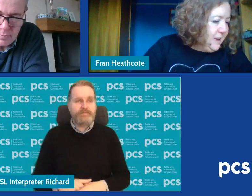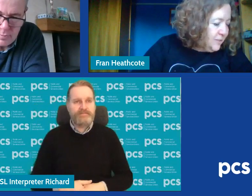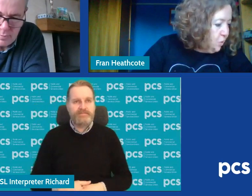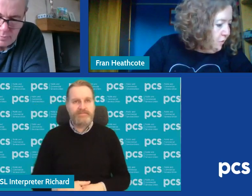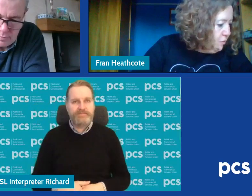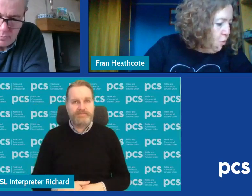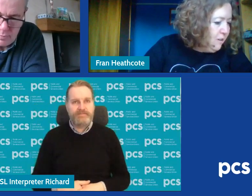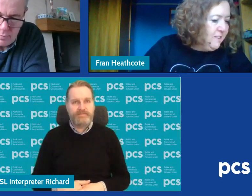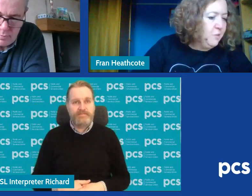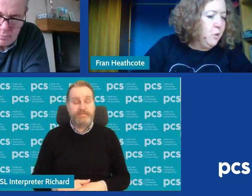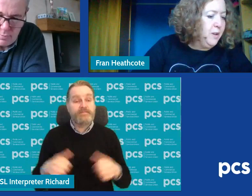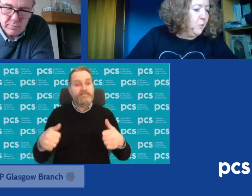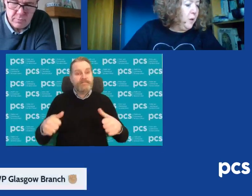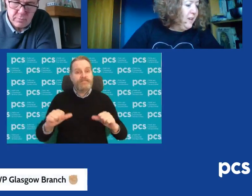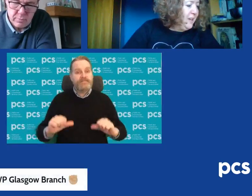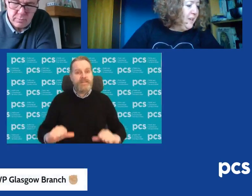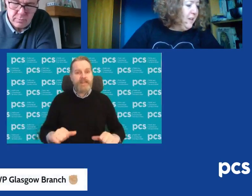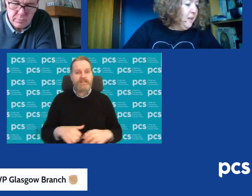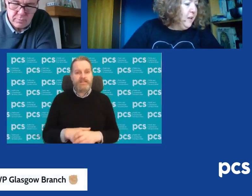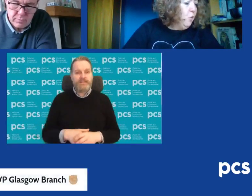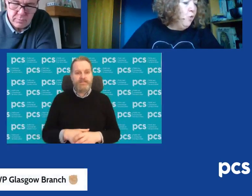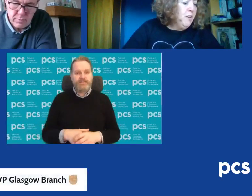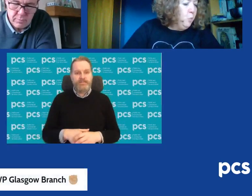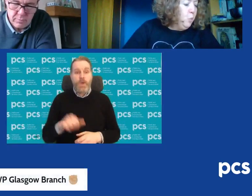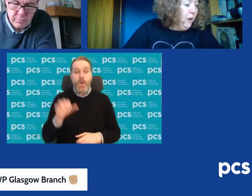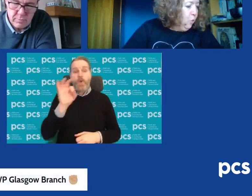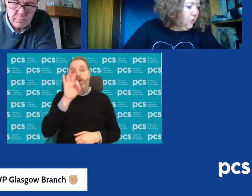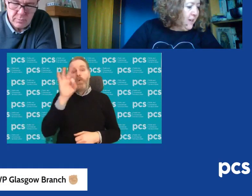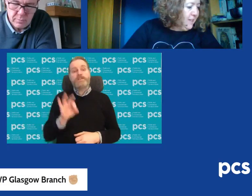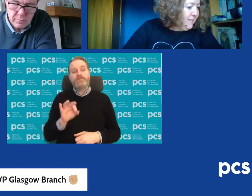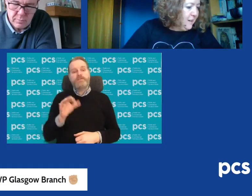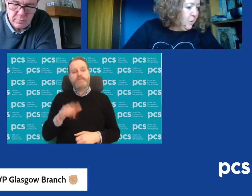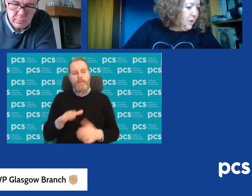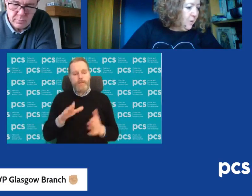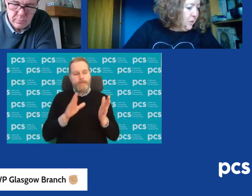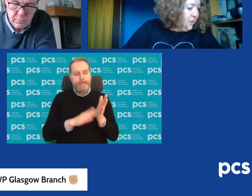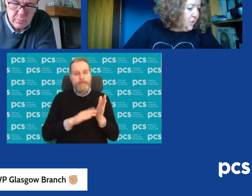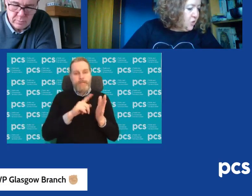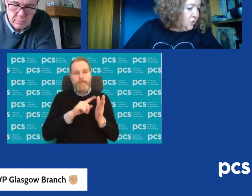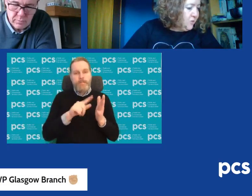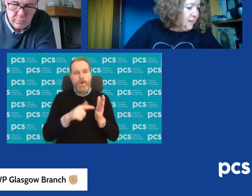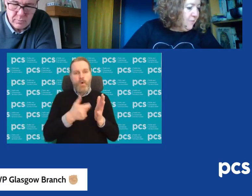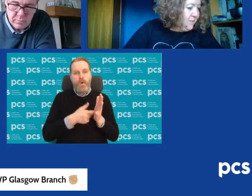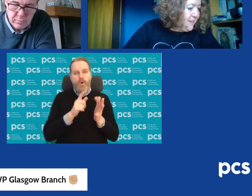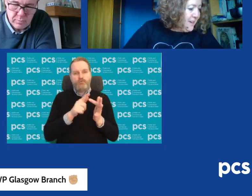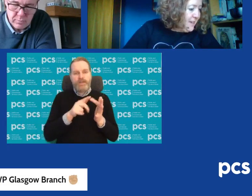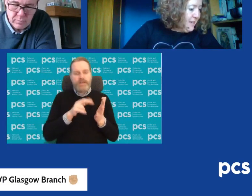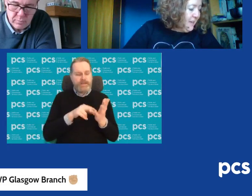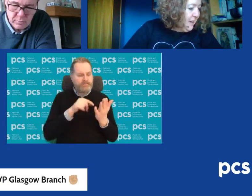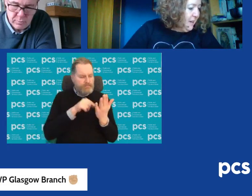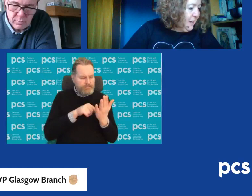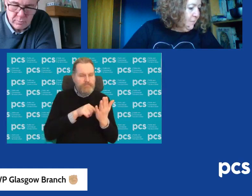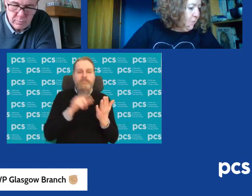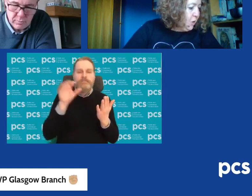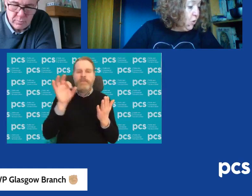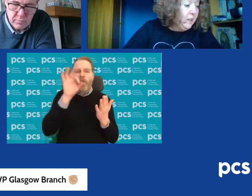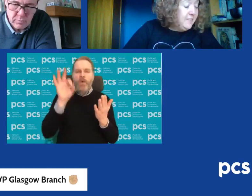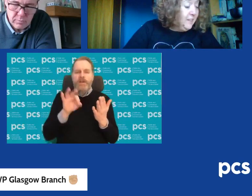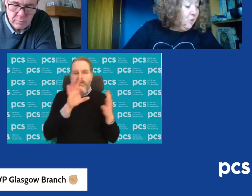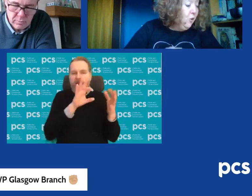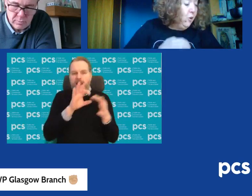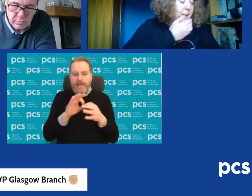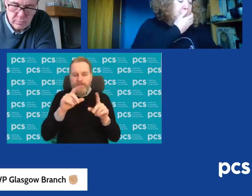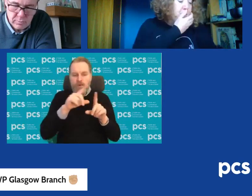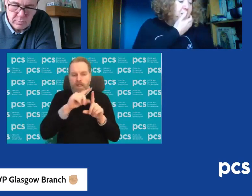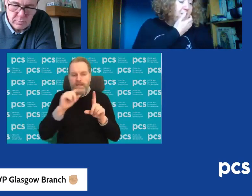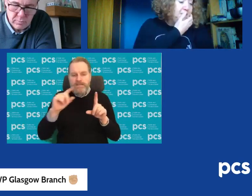The next one from Maureen Sweeney. Maureen, we will take this up with our digital team today. Colleagues